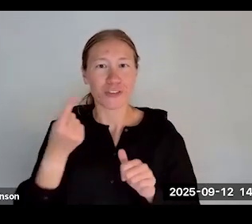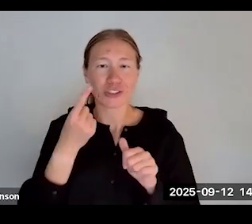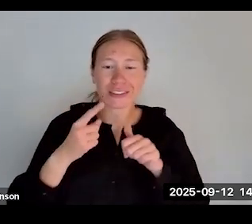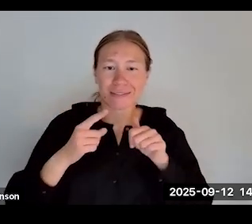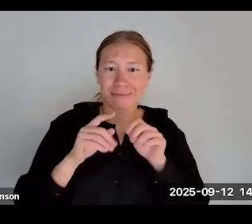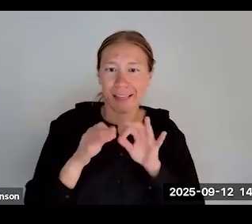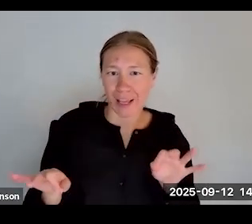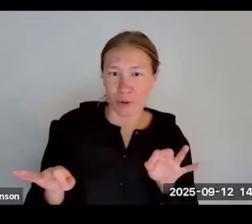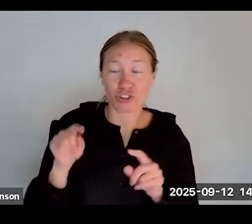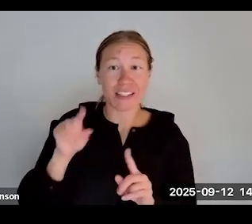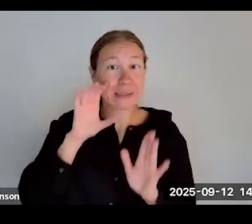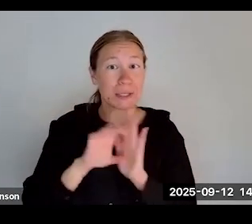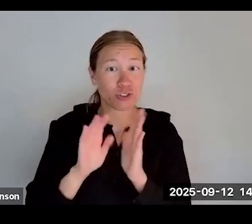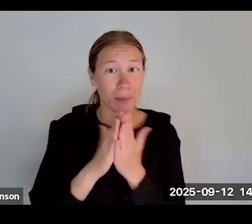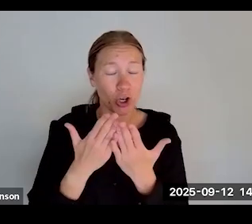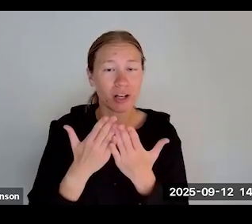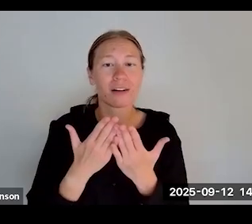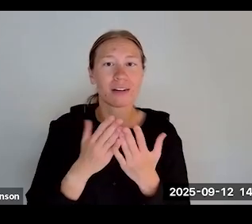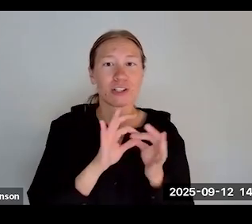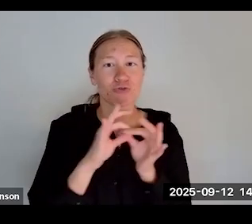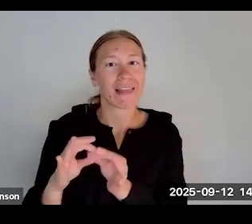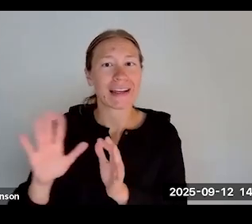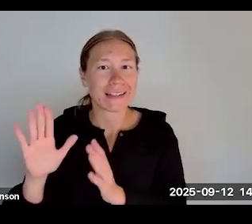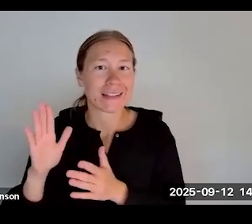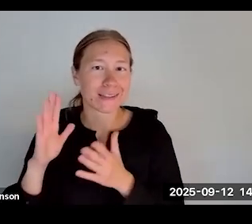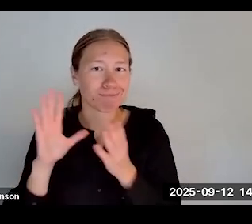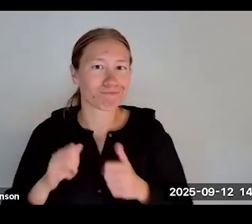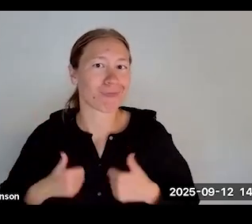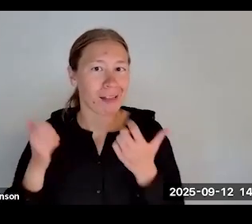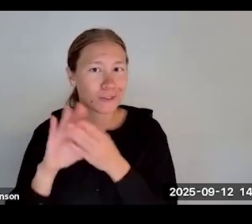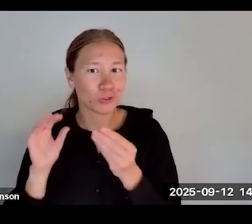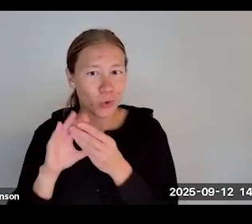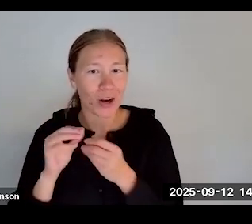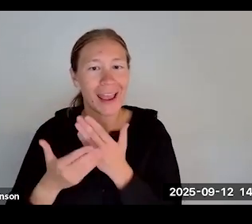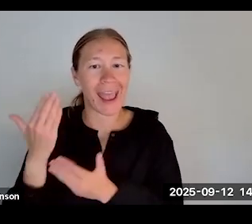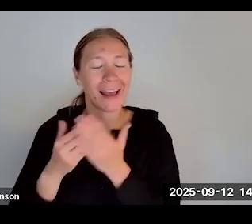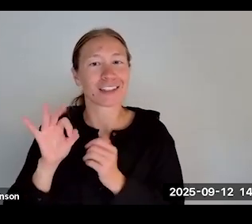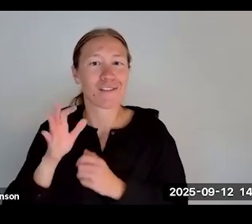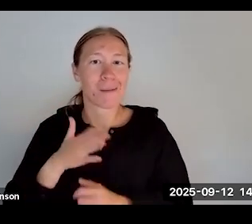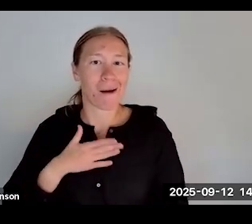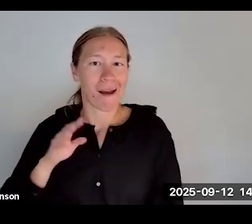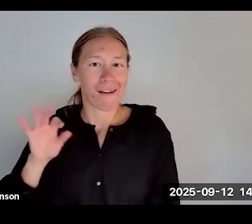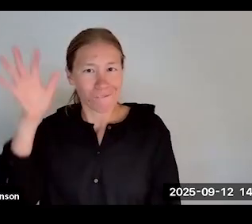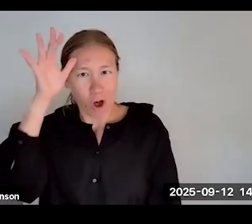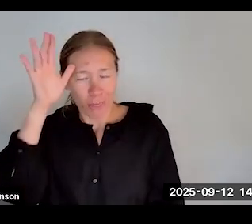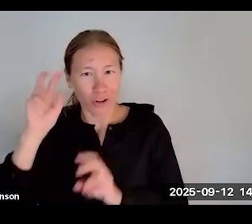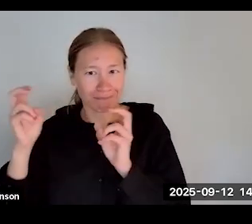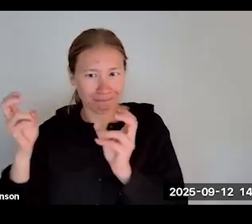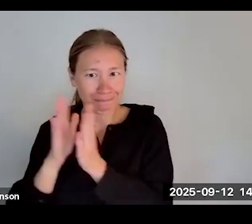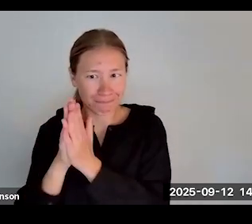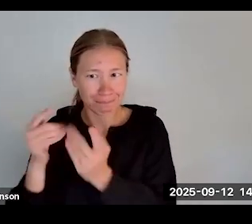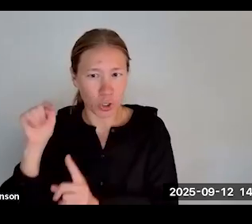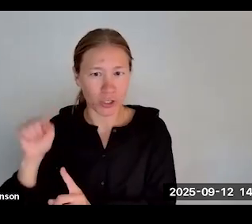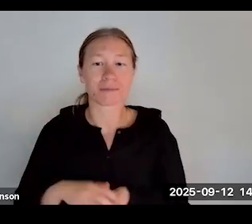Myron's memoir, which is called Hands of My Father. Myron grew up at a time when deaf people were often dismissed as